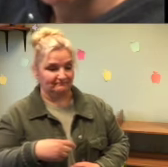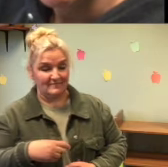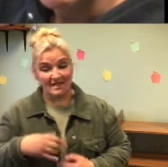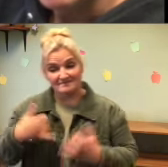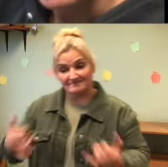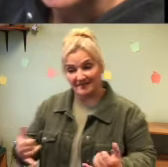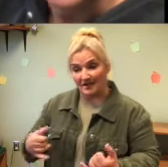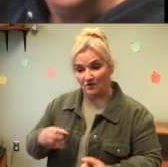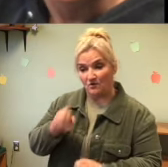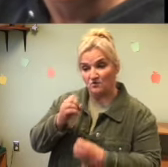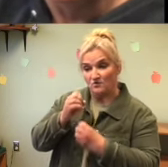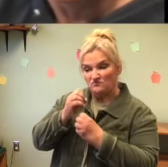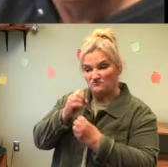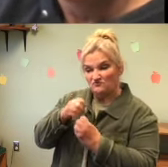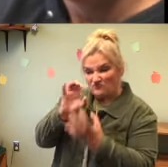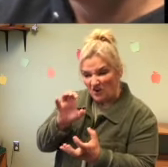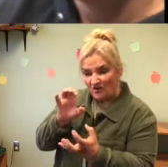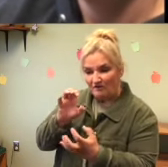went.